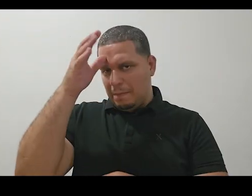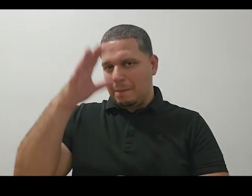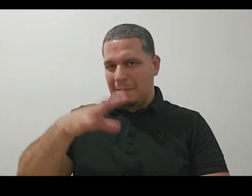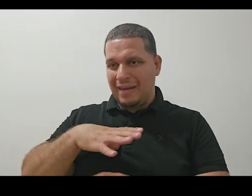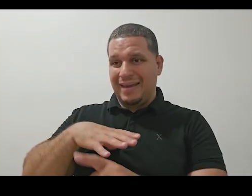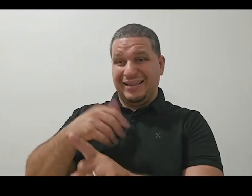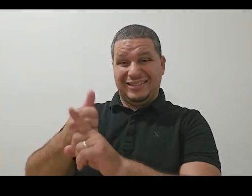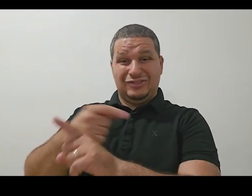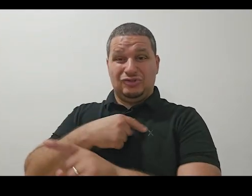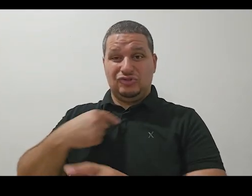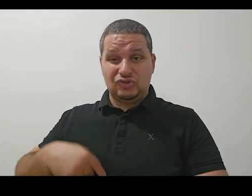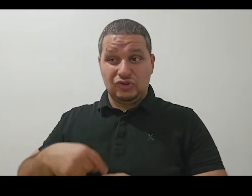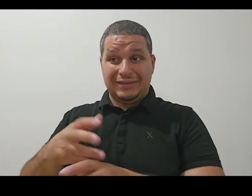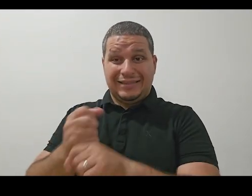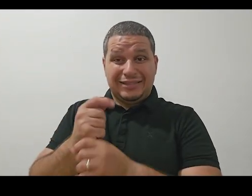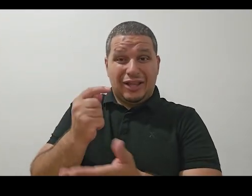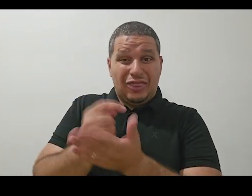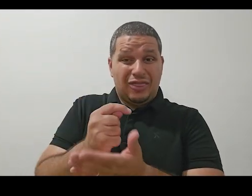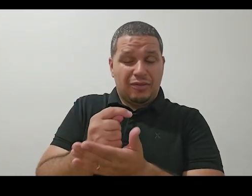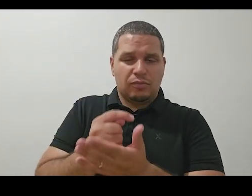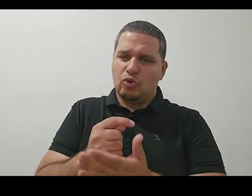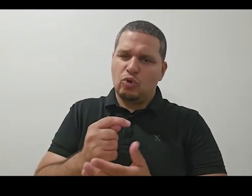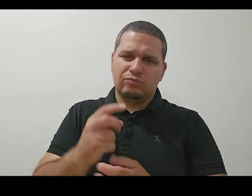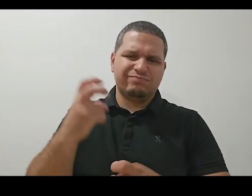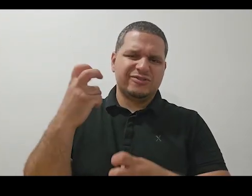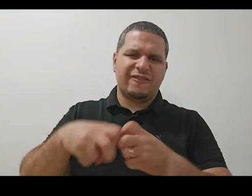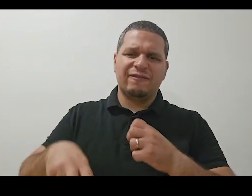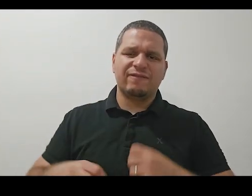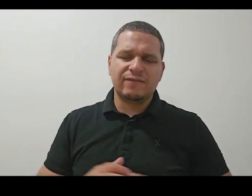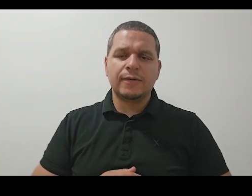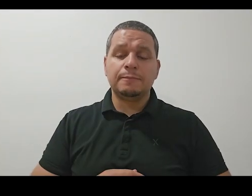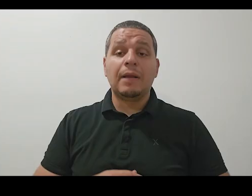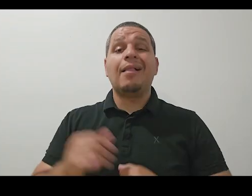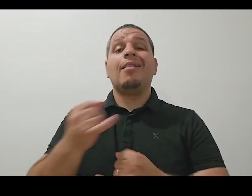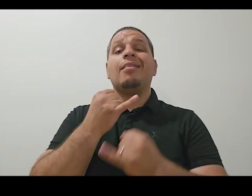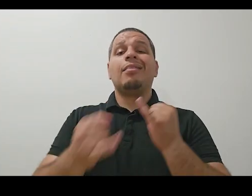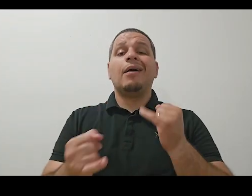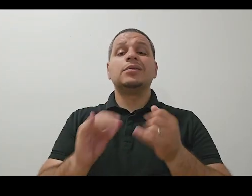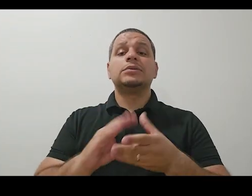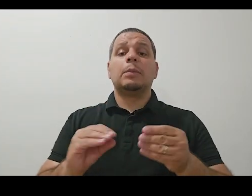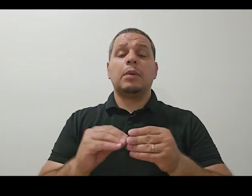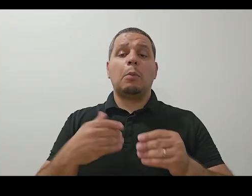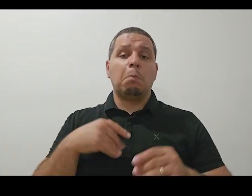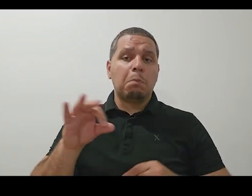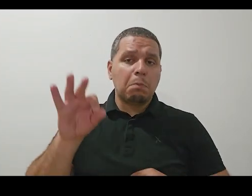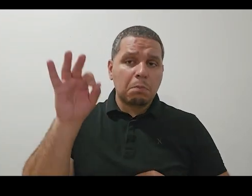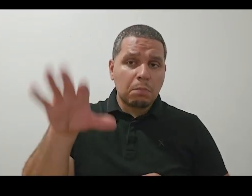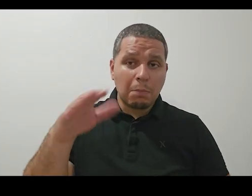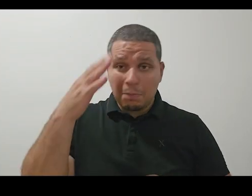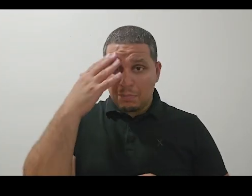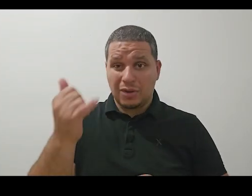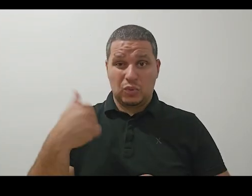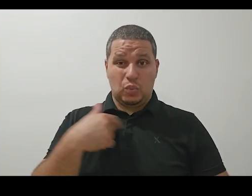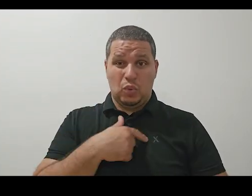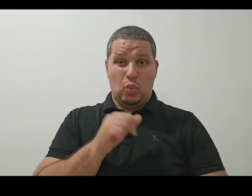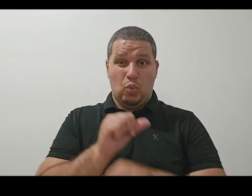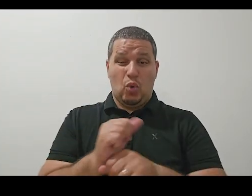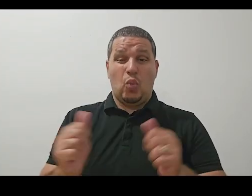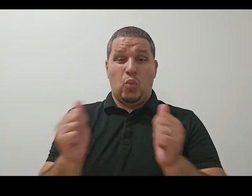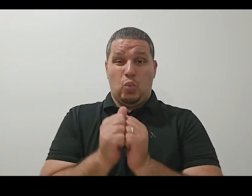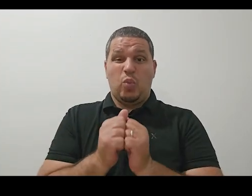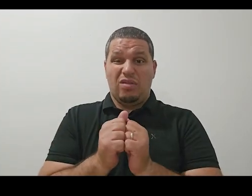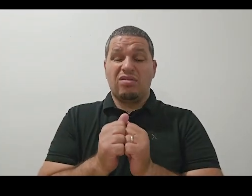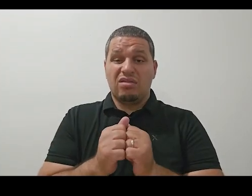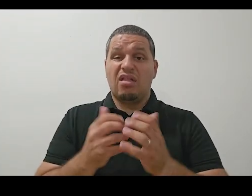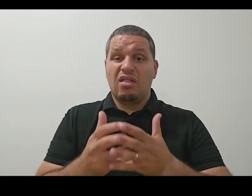very difficult. And the last thing I want to say is because we work with a lot